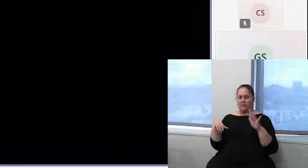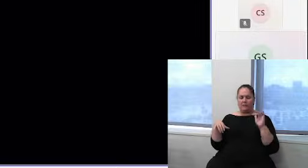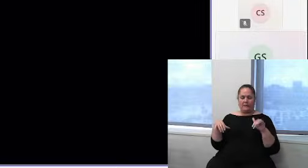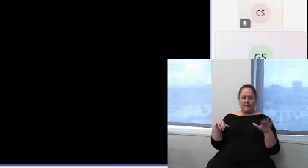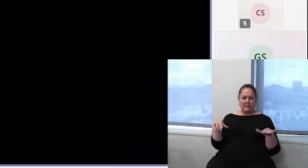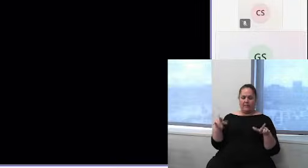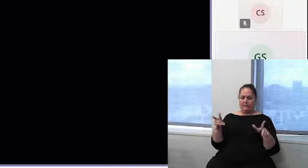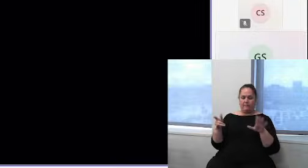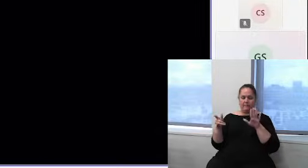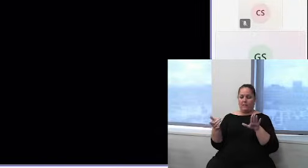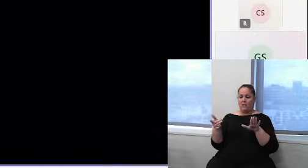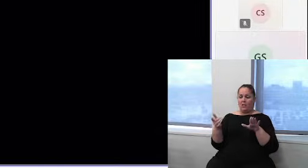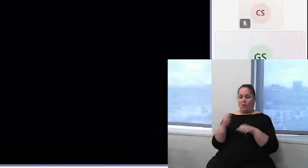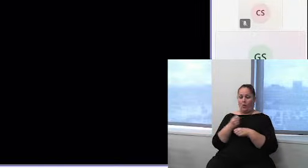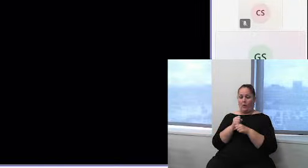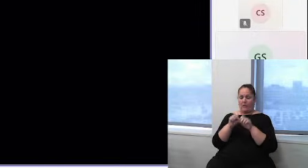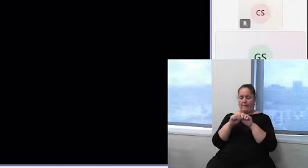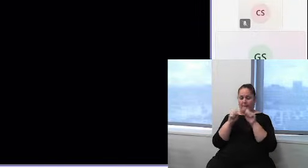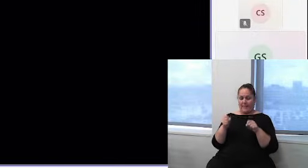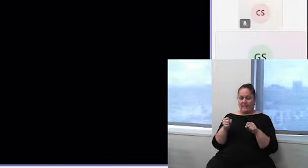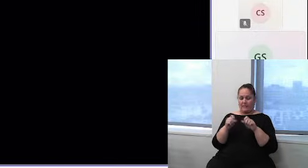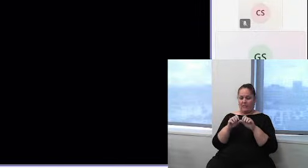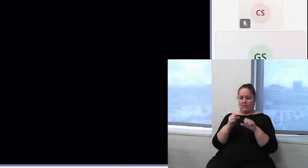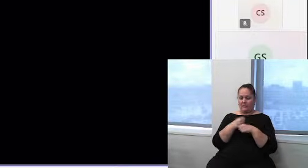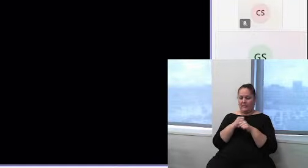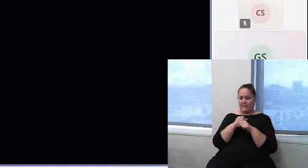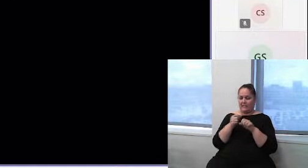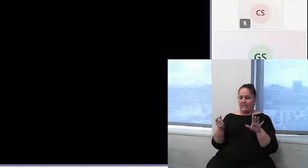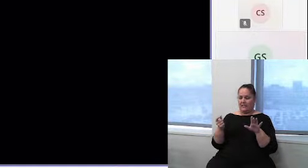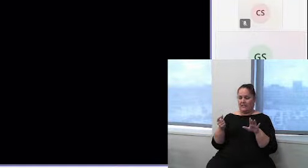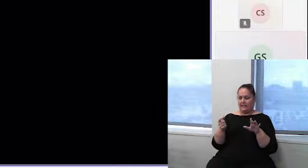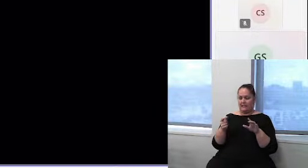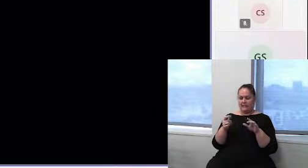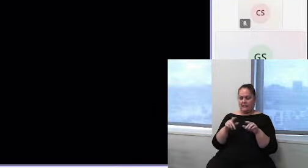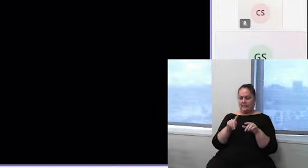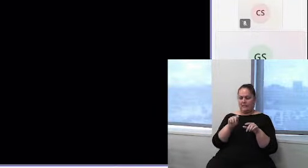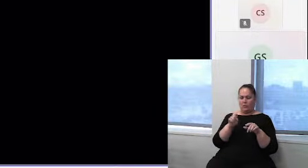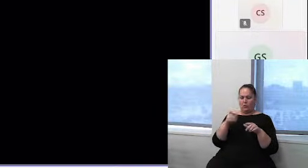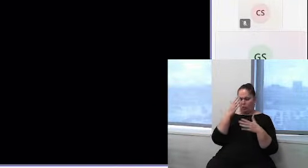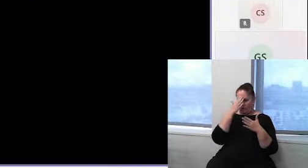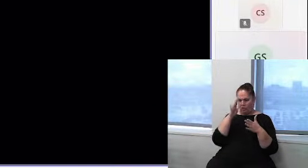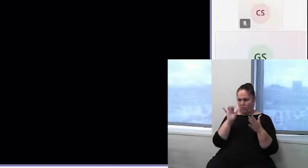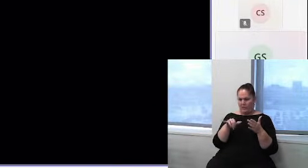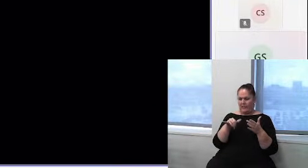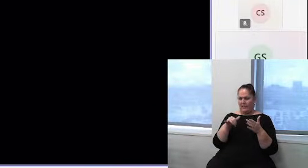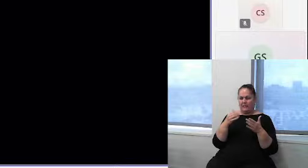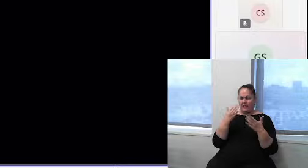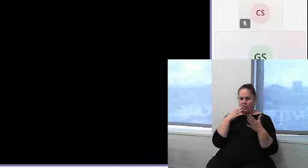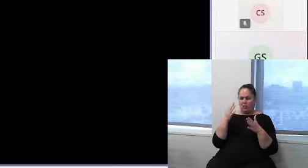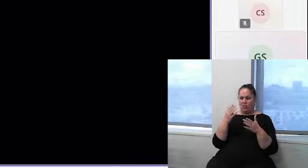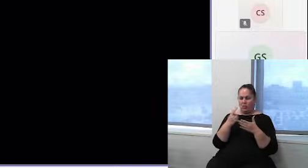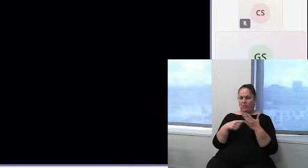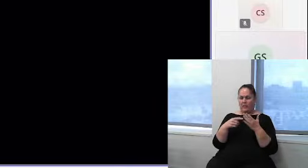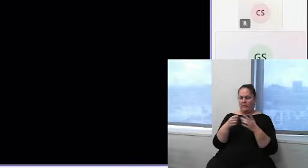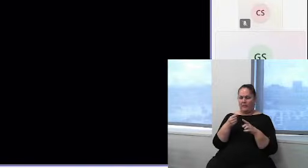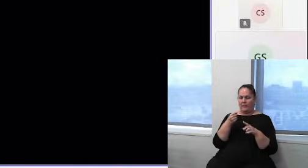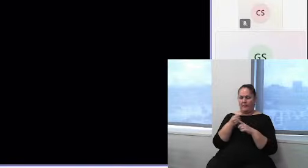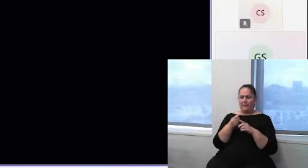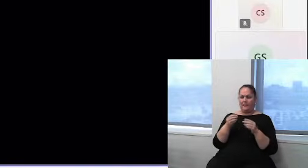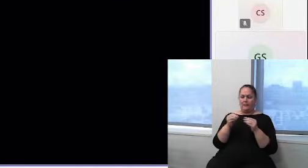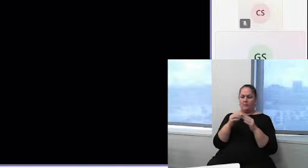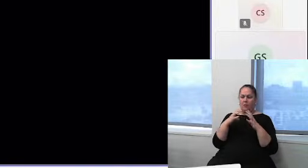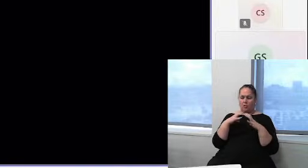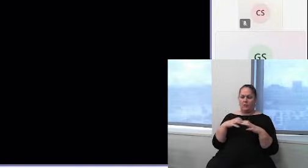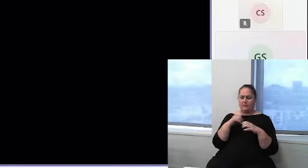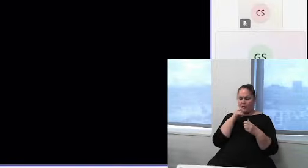my right hand. When you're actually making a system configuration, the tool doesn't know that, right? The tool doesn't know whether or not you're